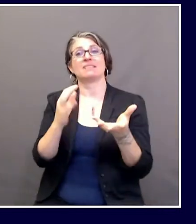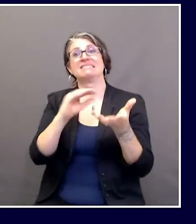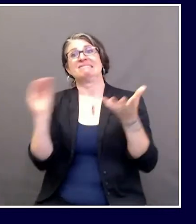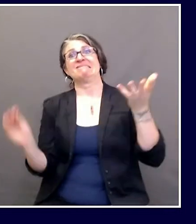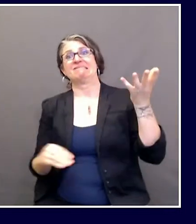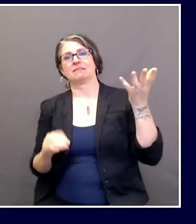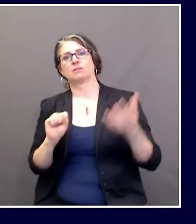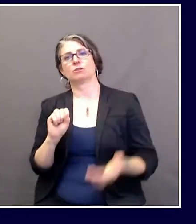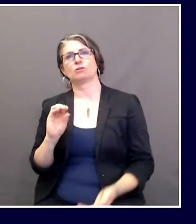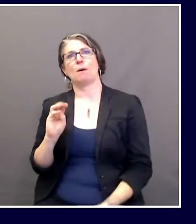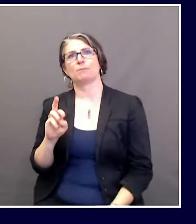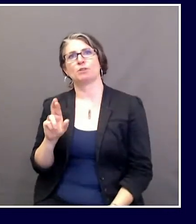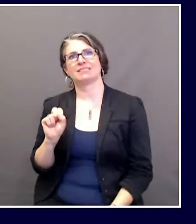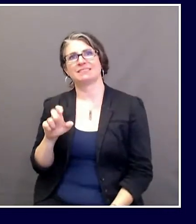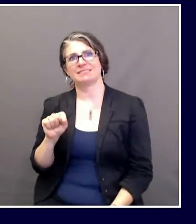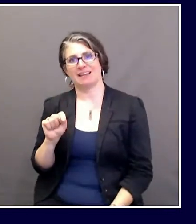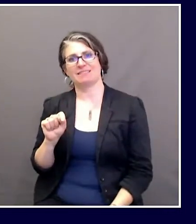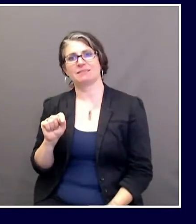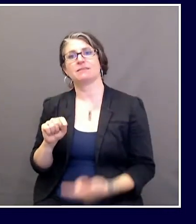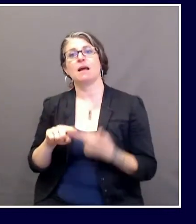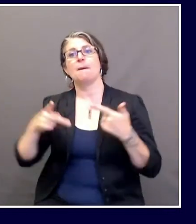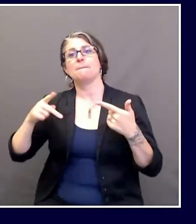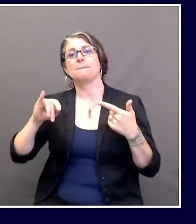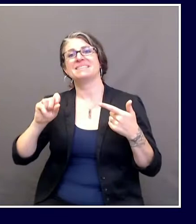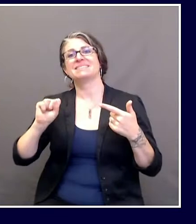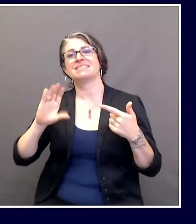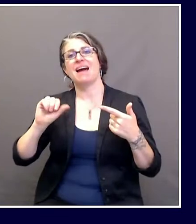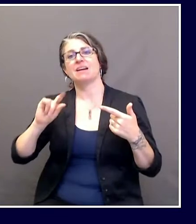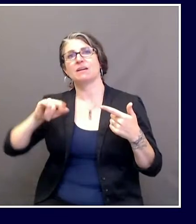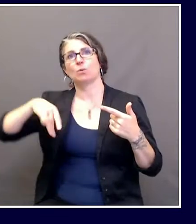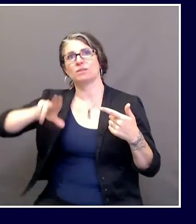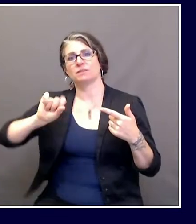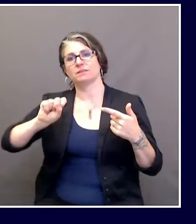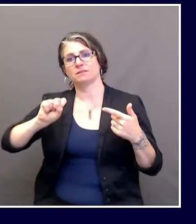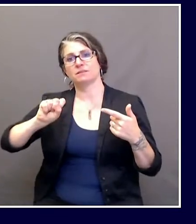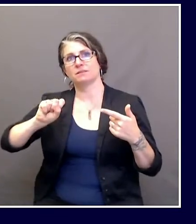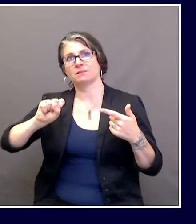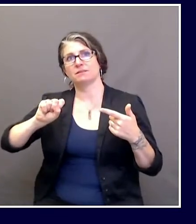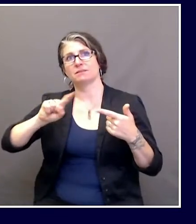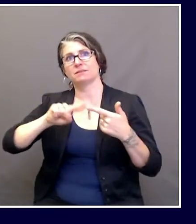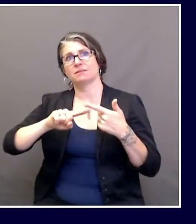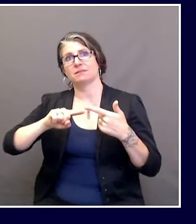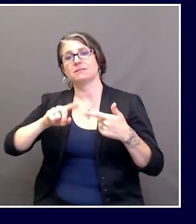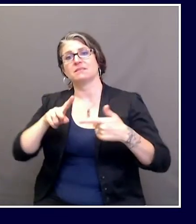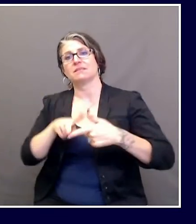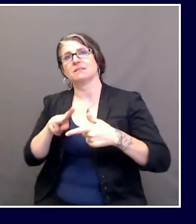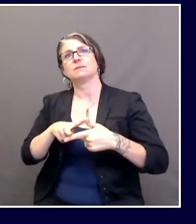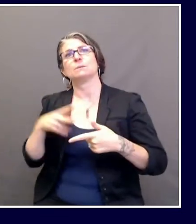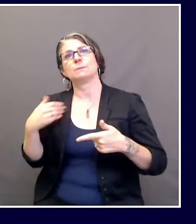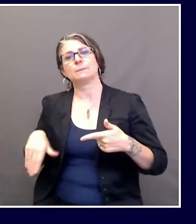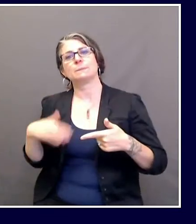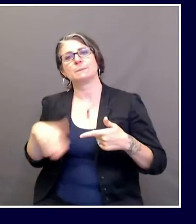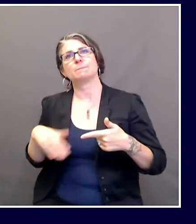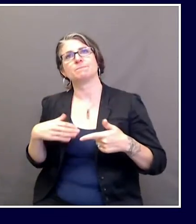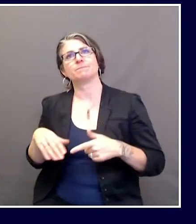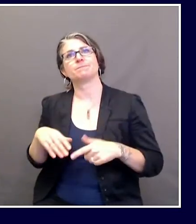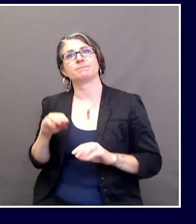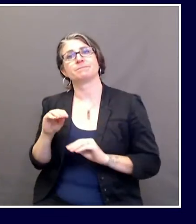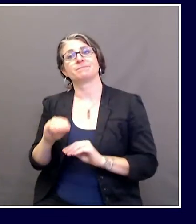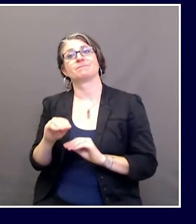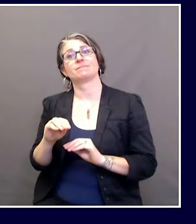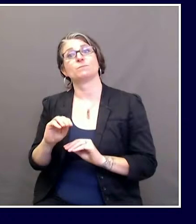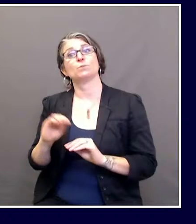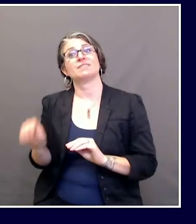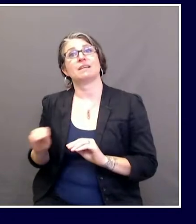in terms of the percentage of their populations that are fully vaccinated. I am not discounting that disparity. We've got more catching